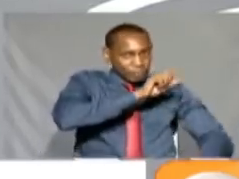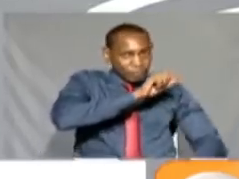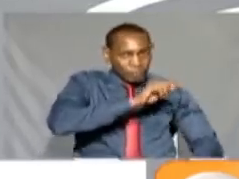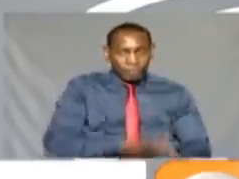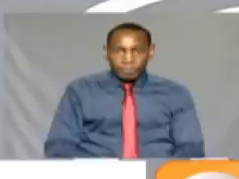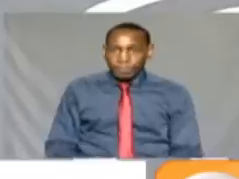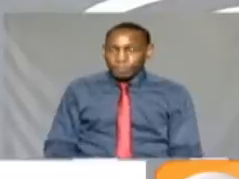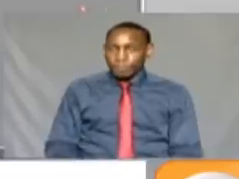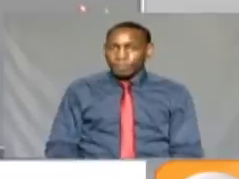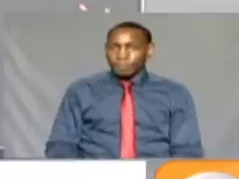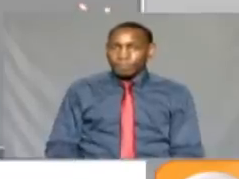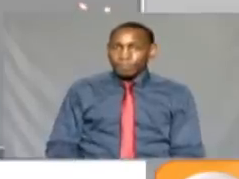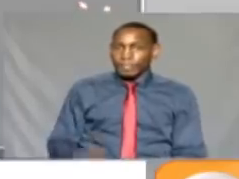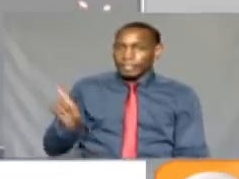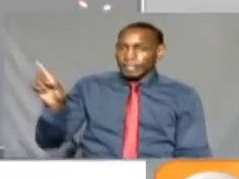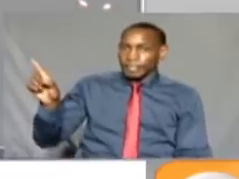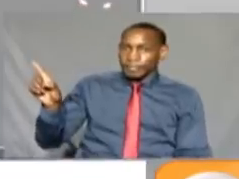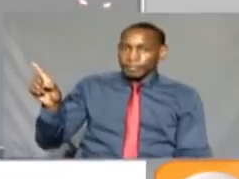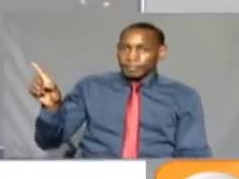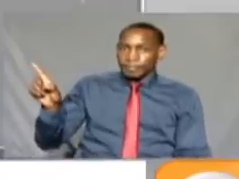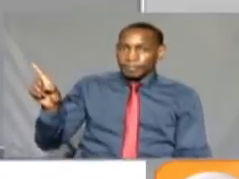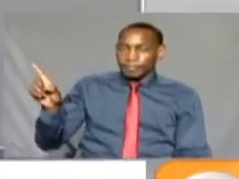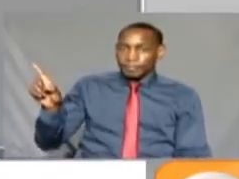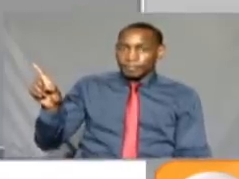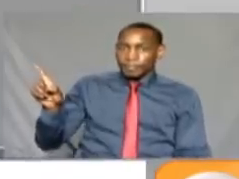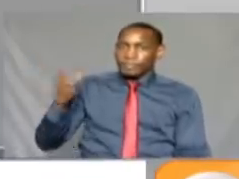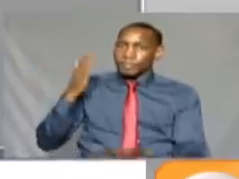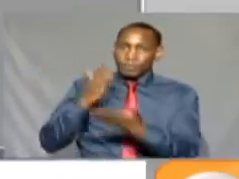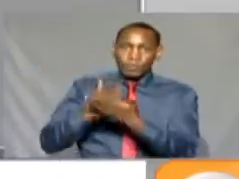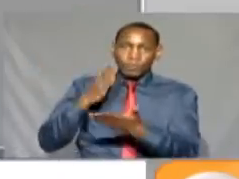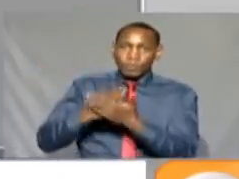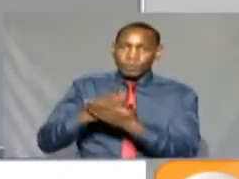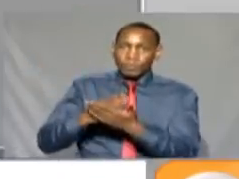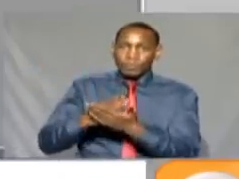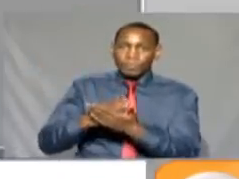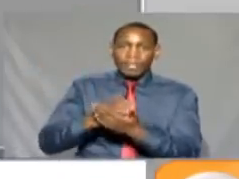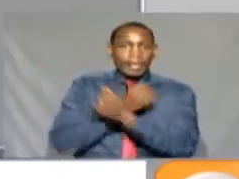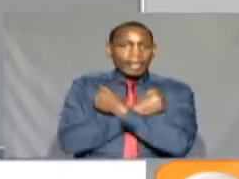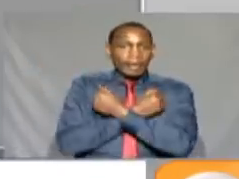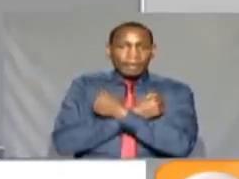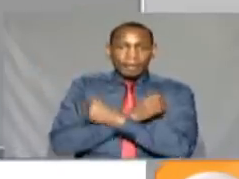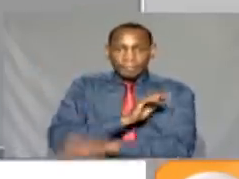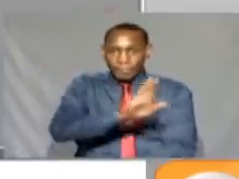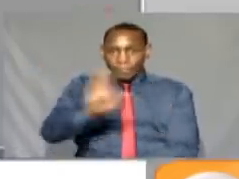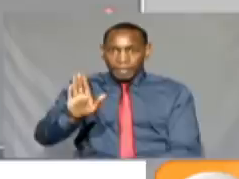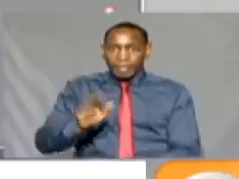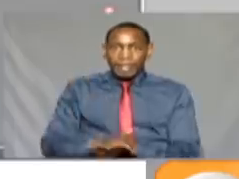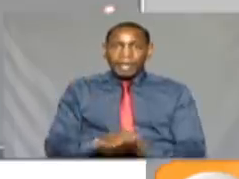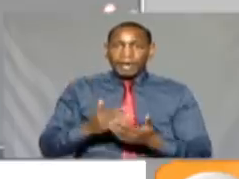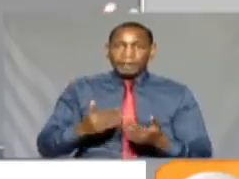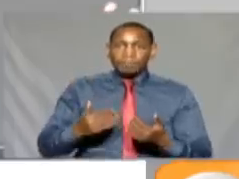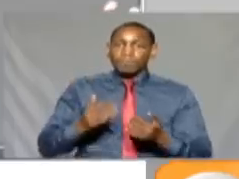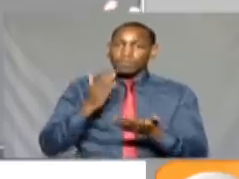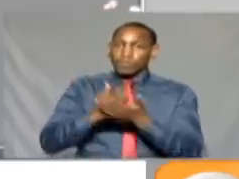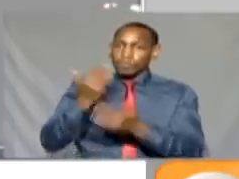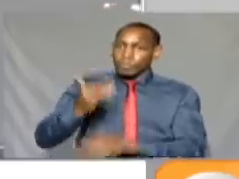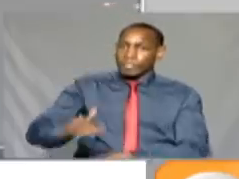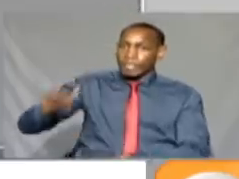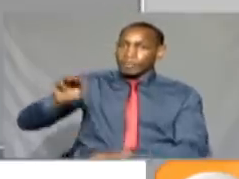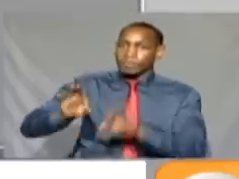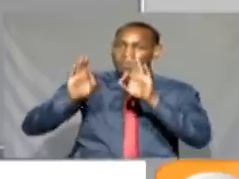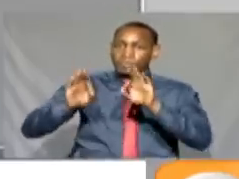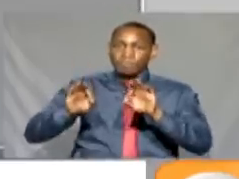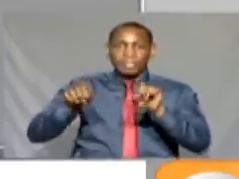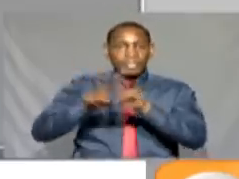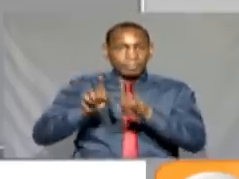Jerry Miner 001 says, oh my ribs, I so love these guys. I had an awesome childhood because of